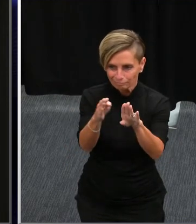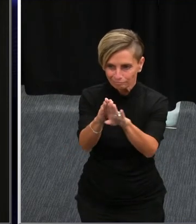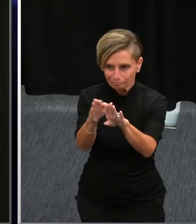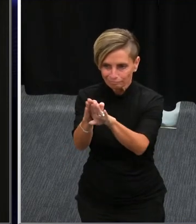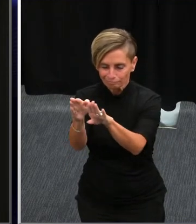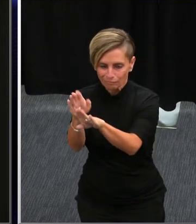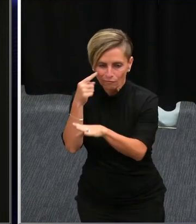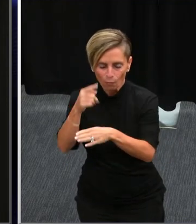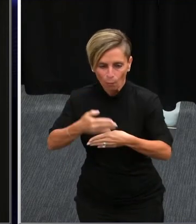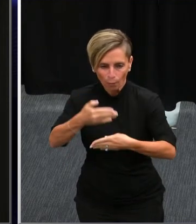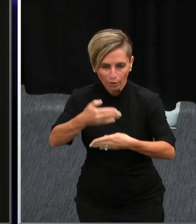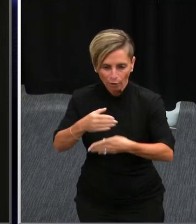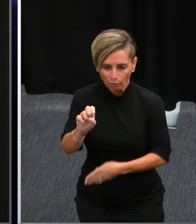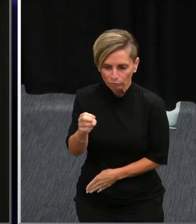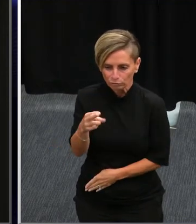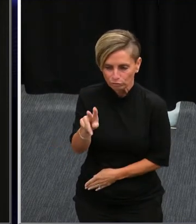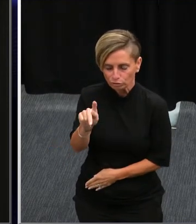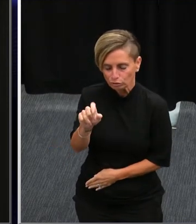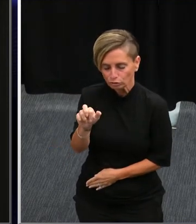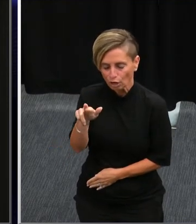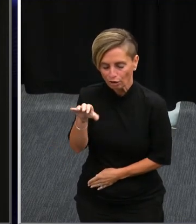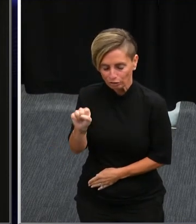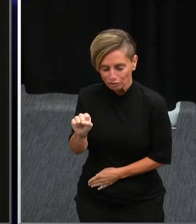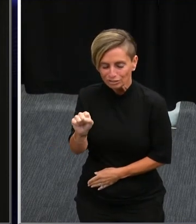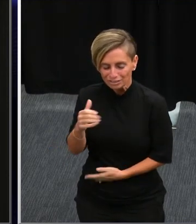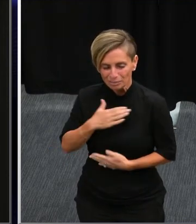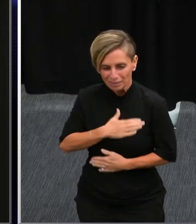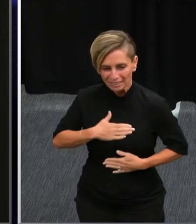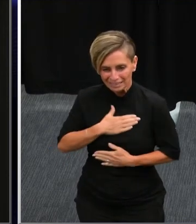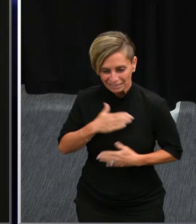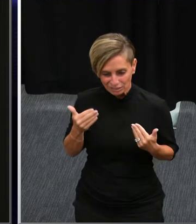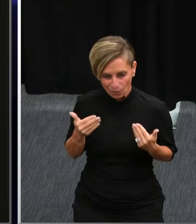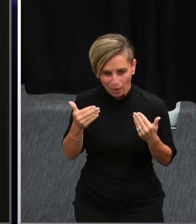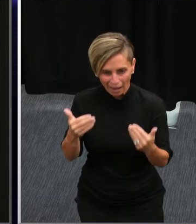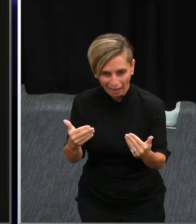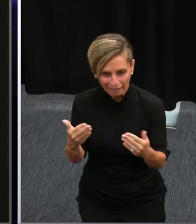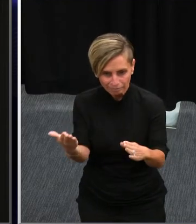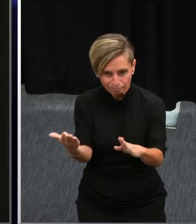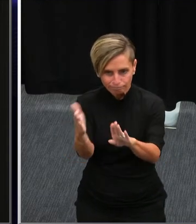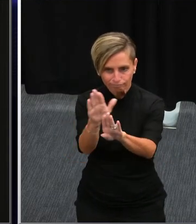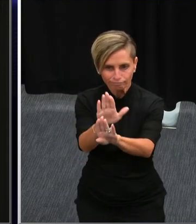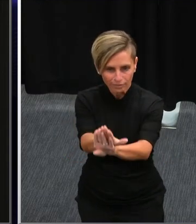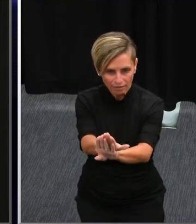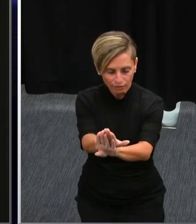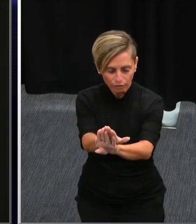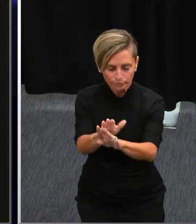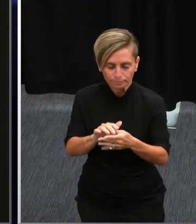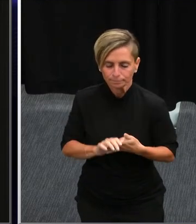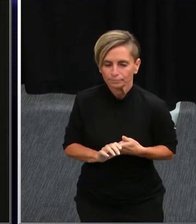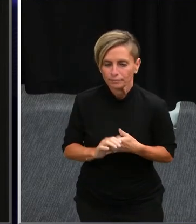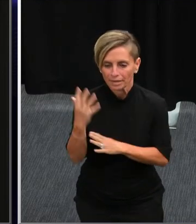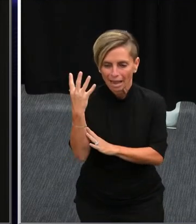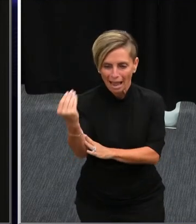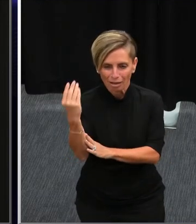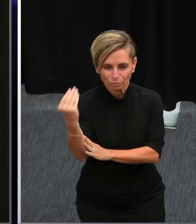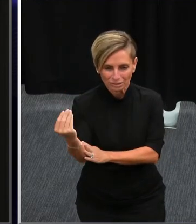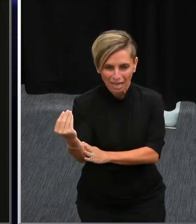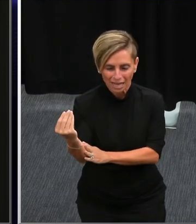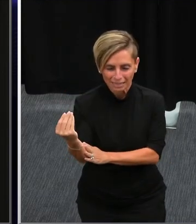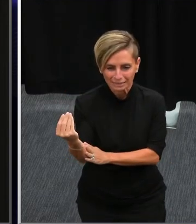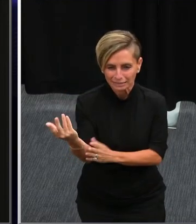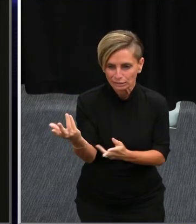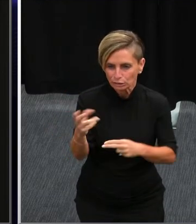does, but to the extent that you can make sure you're looking around your house, taking any of the patio furniture, anything that, you know,